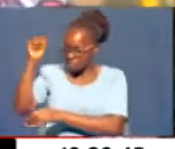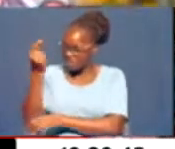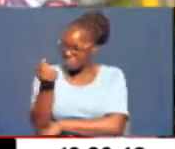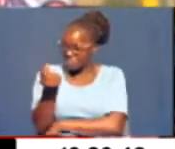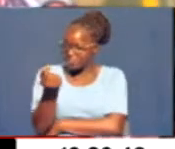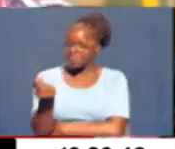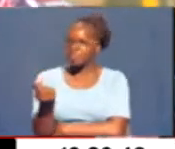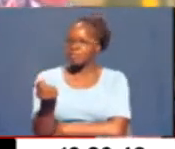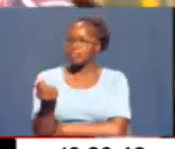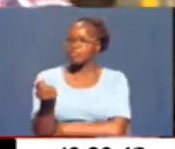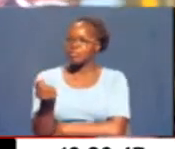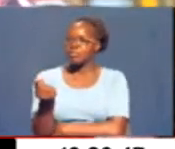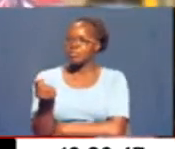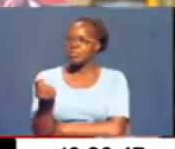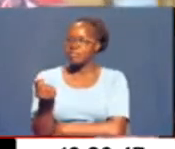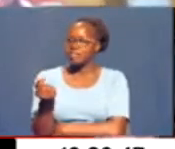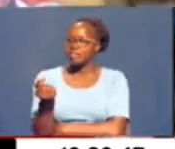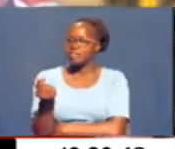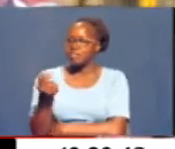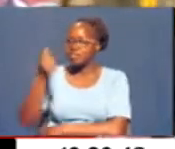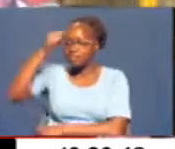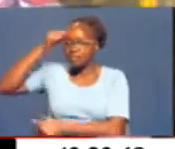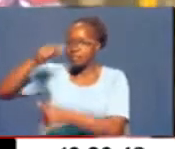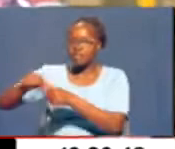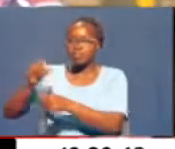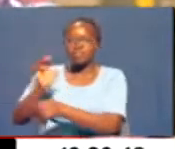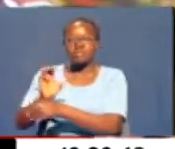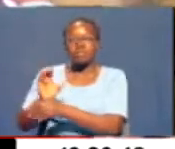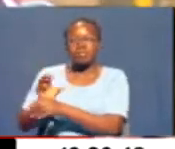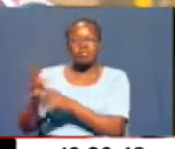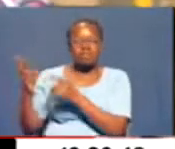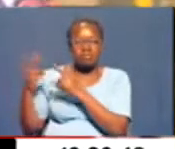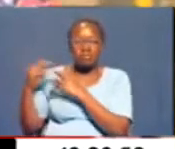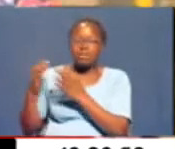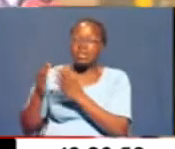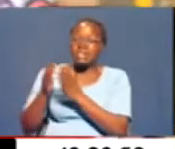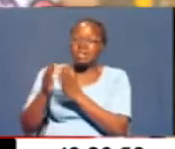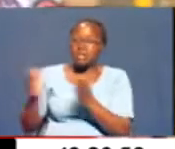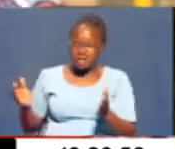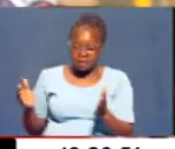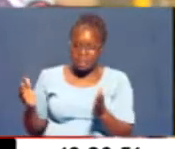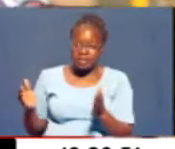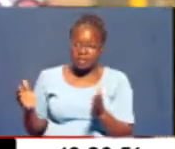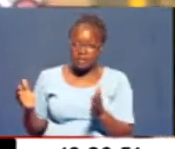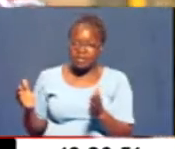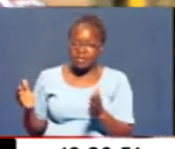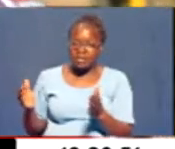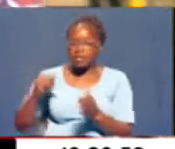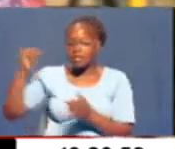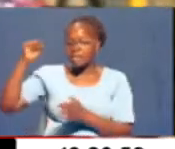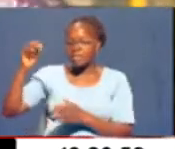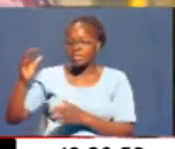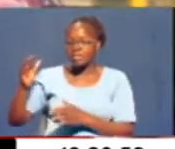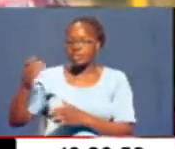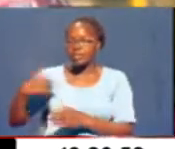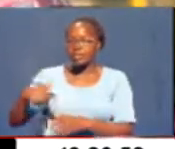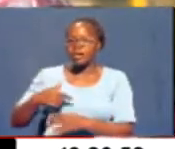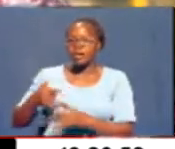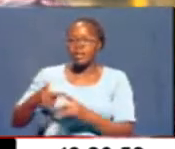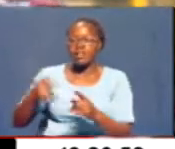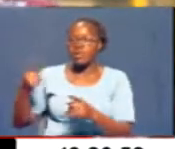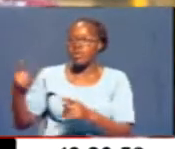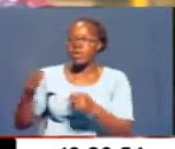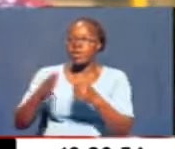remember that the church has really played a big role. It's been a game changer in our politics way back from 1982